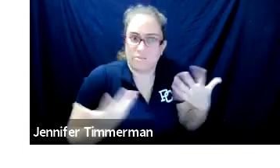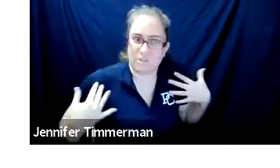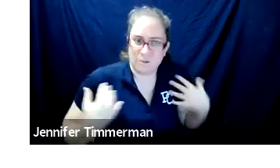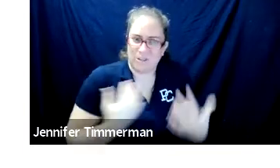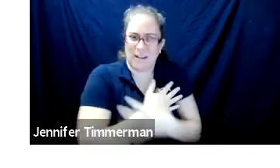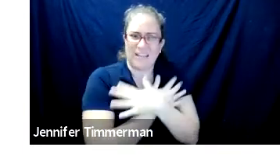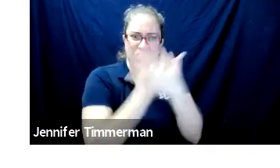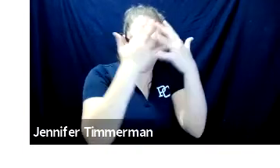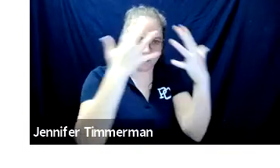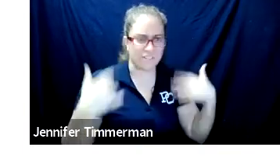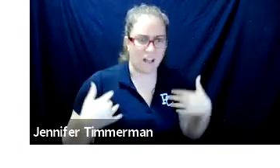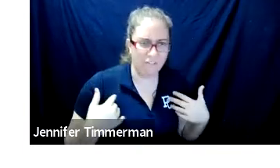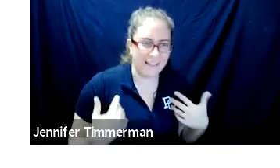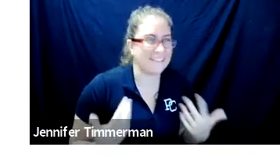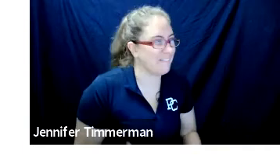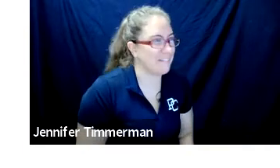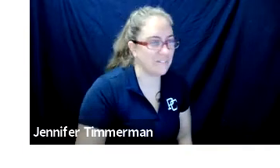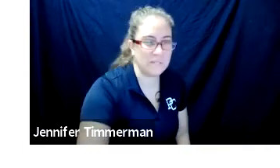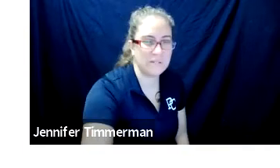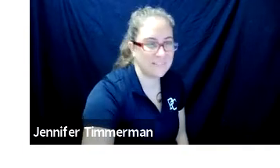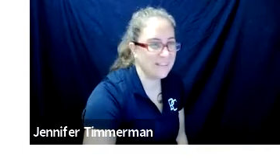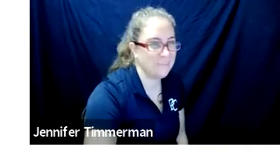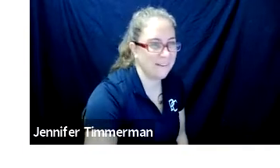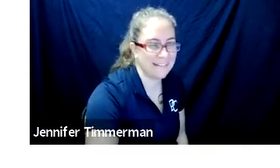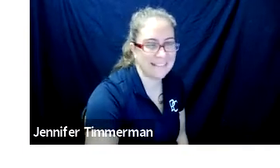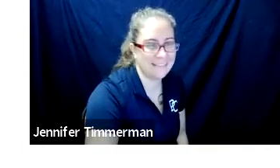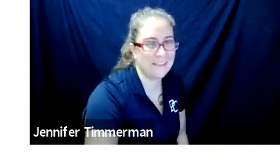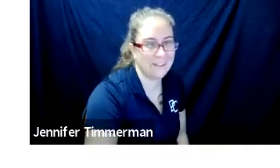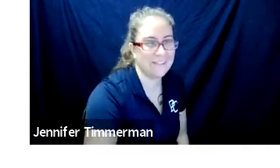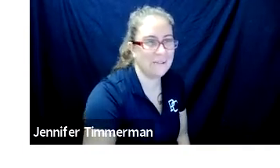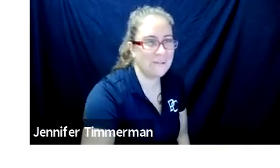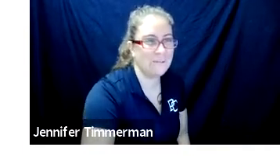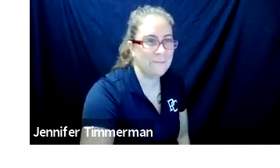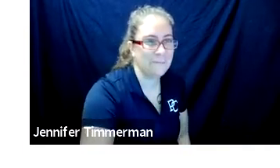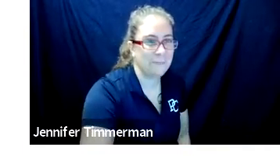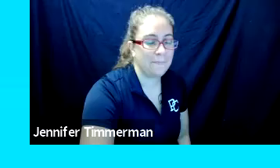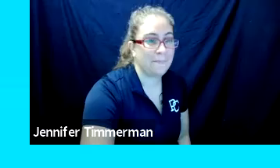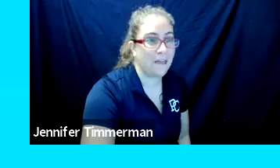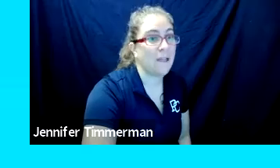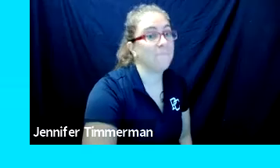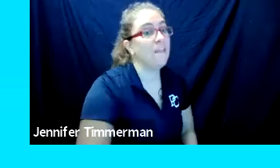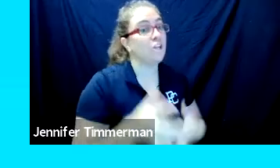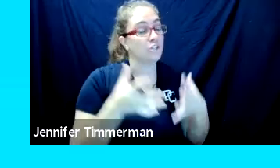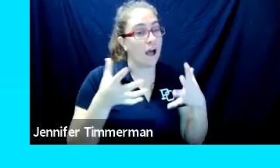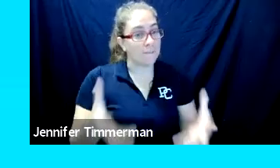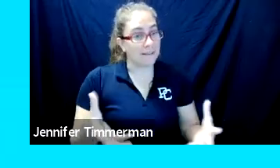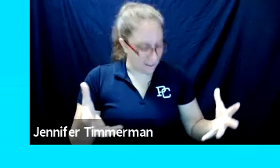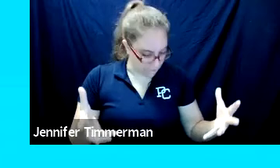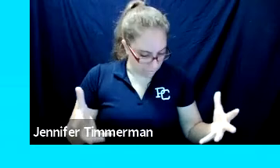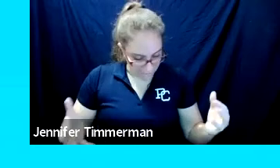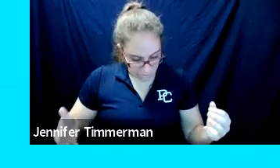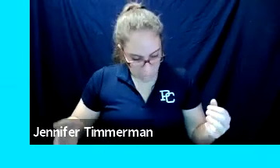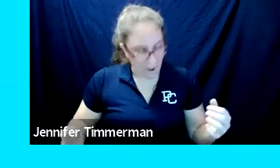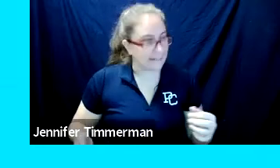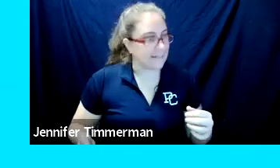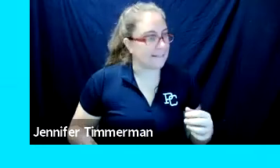you're not used to putting your hands on yourself as often as we do in American Sign Language. Okay, so I'm going to ask